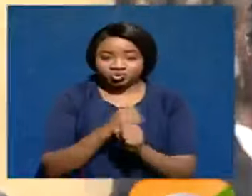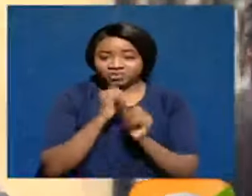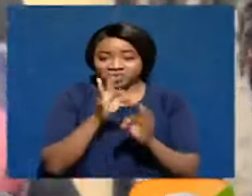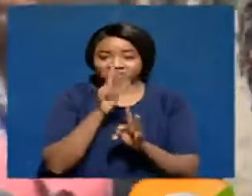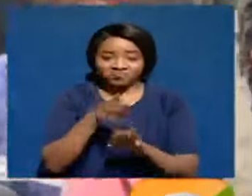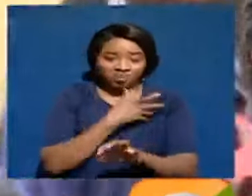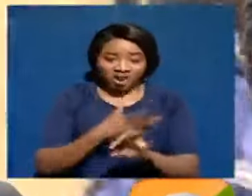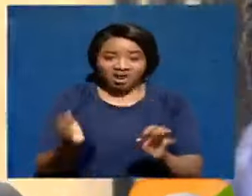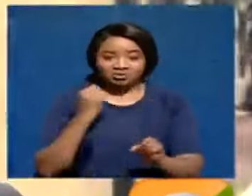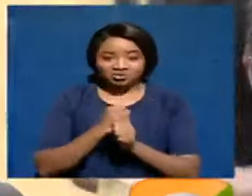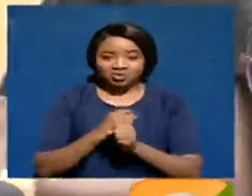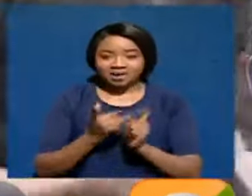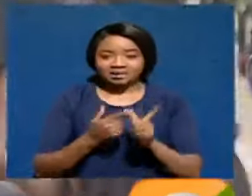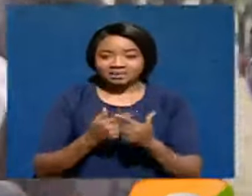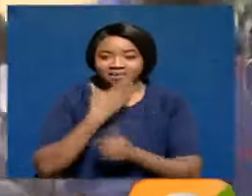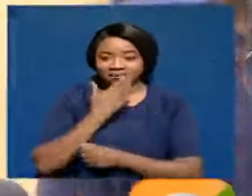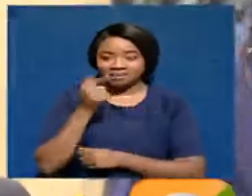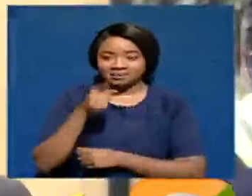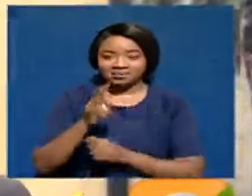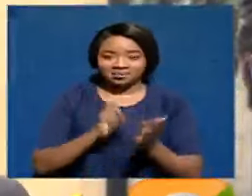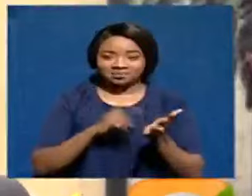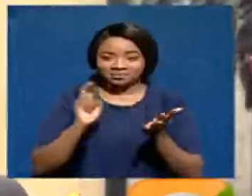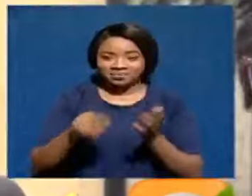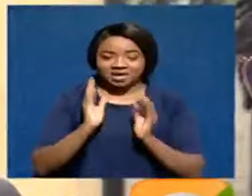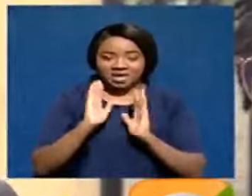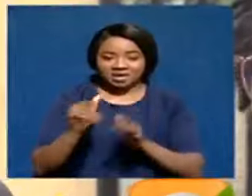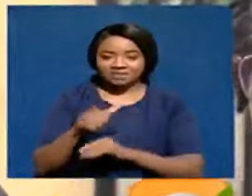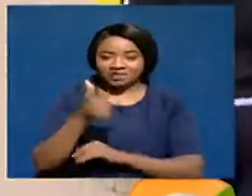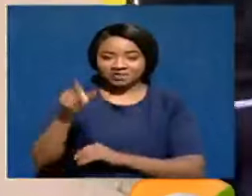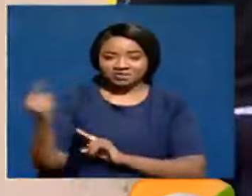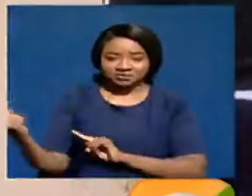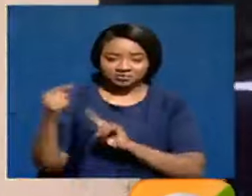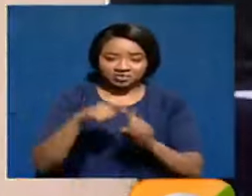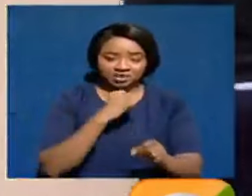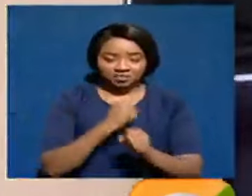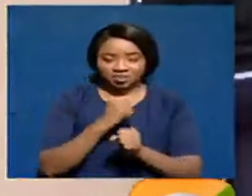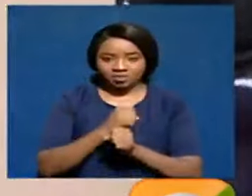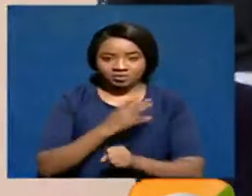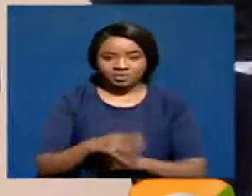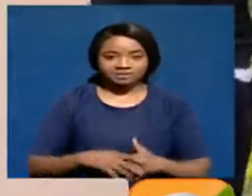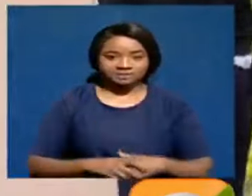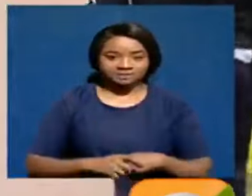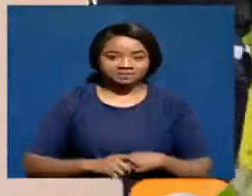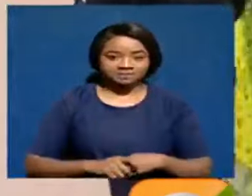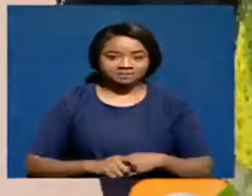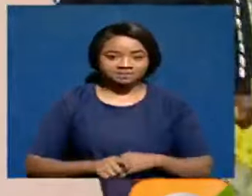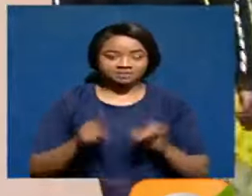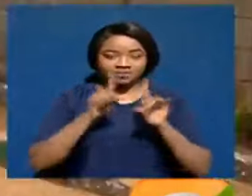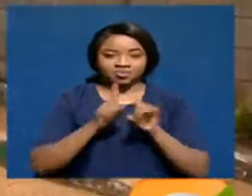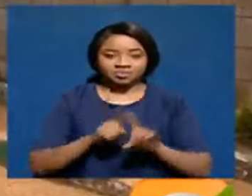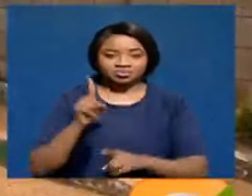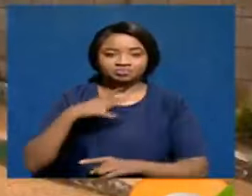vitu, you resign and you let someone else more competent than you to come and handle the situation. Aidha, walitaka uchunguzi wa haraka